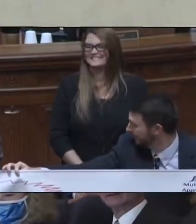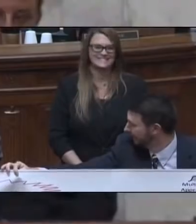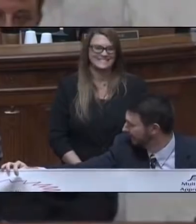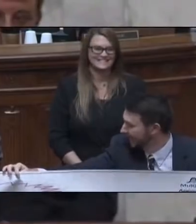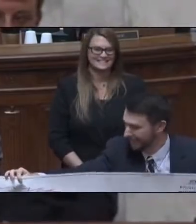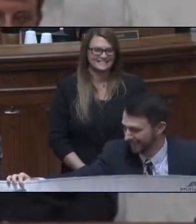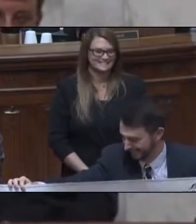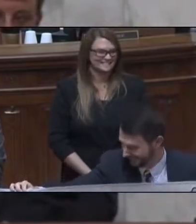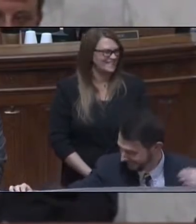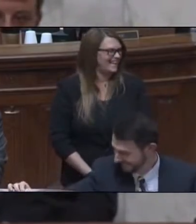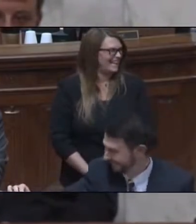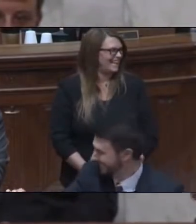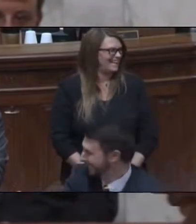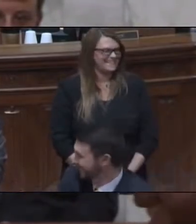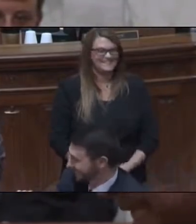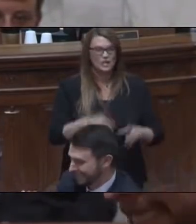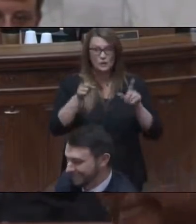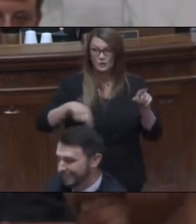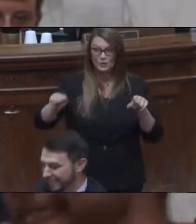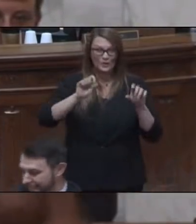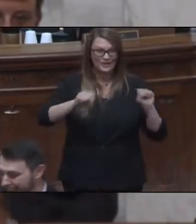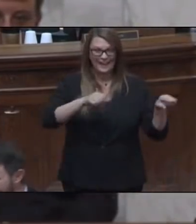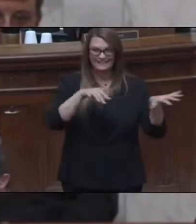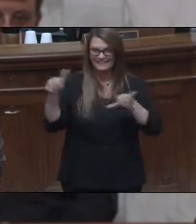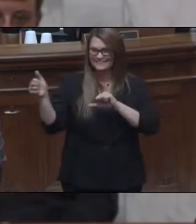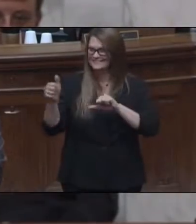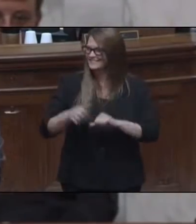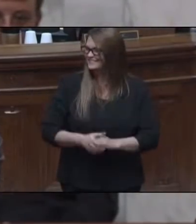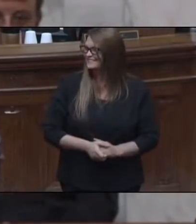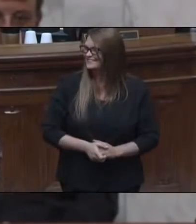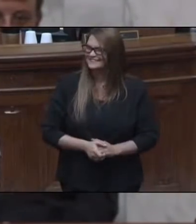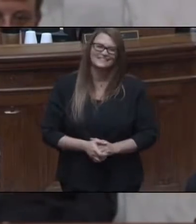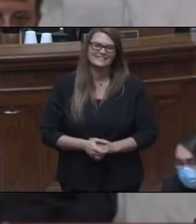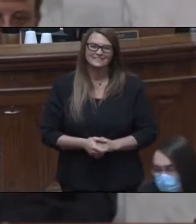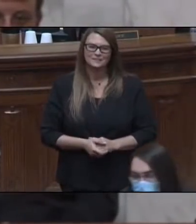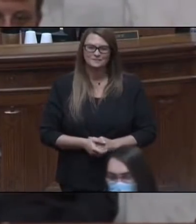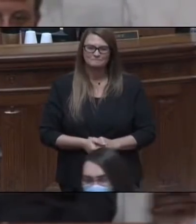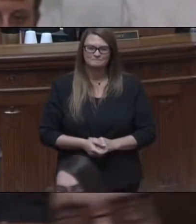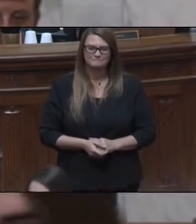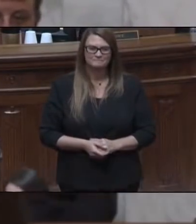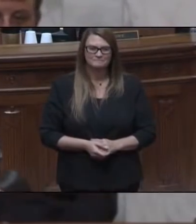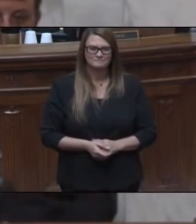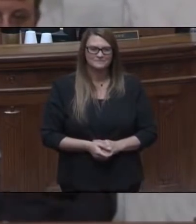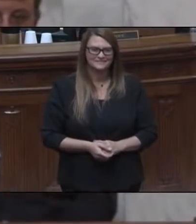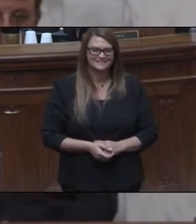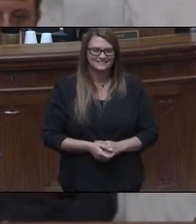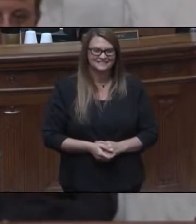Y'all need to leave.